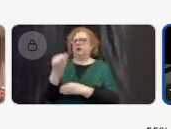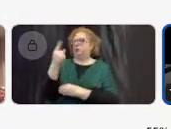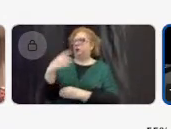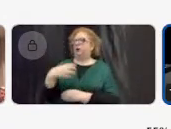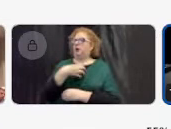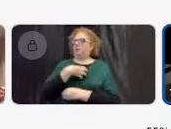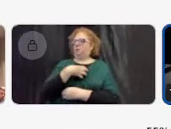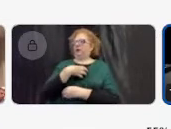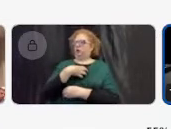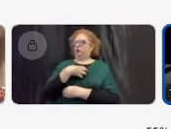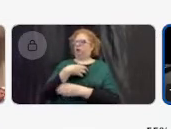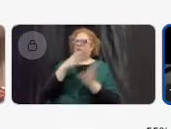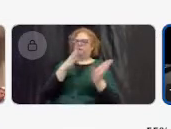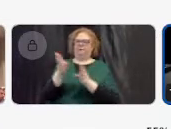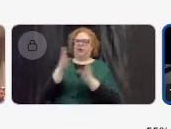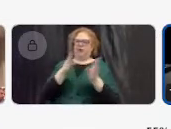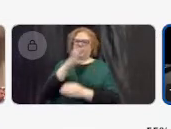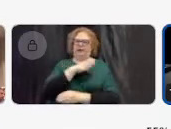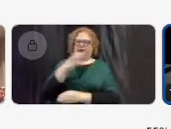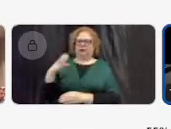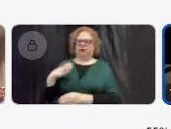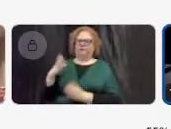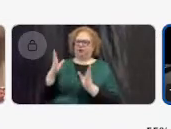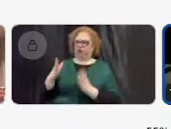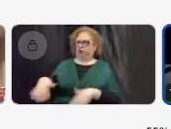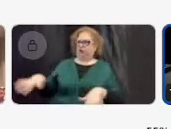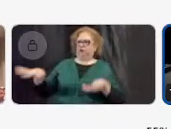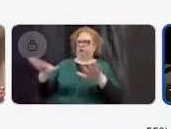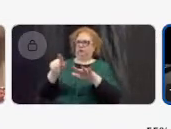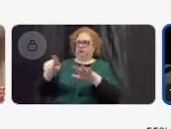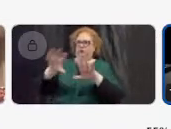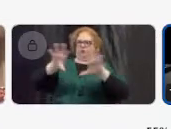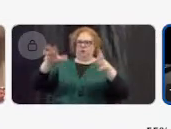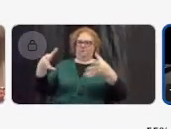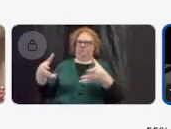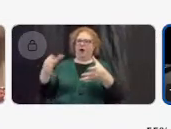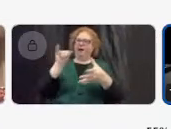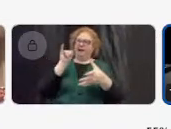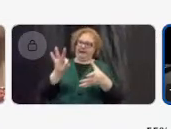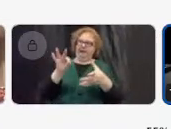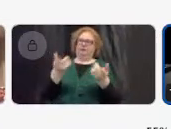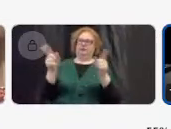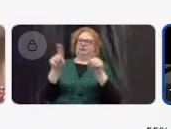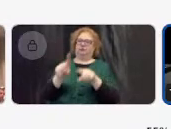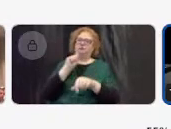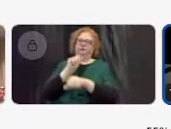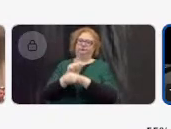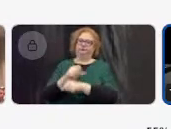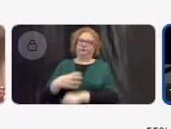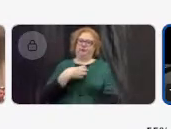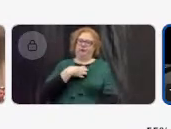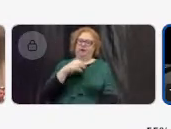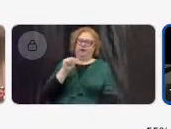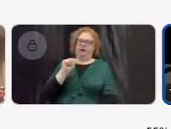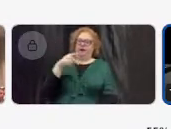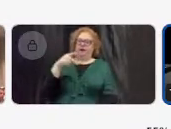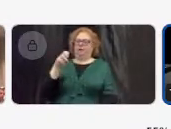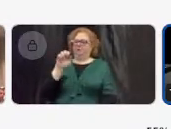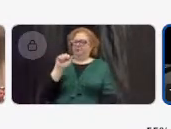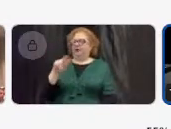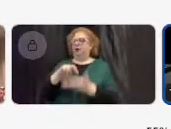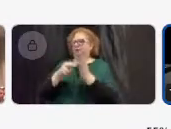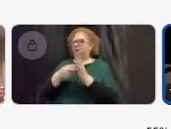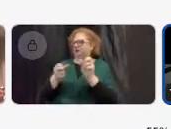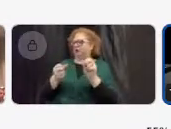then this body, the commissioners, when they are appealed, and that's what the lawsuit is, when something happens, it's appealed